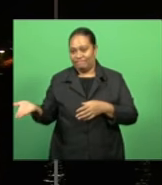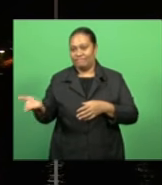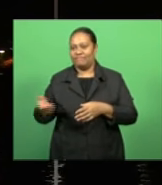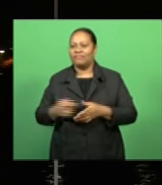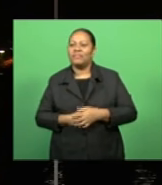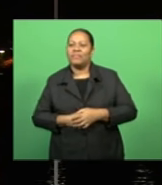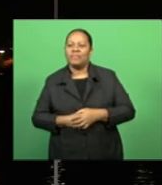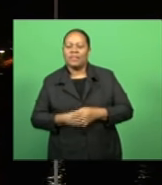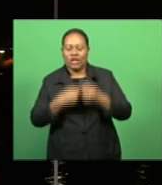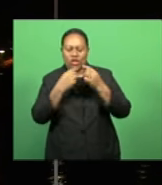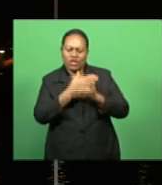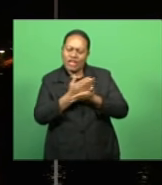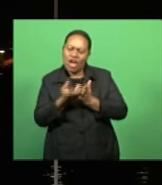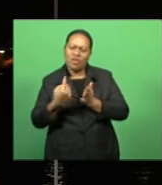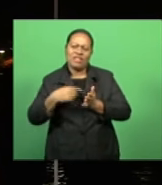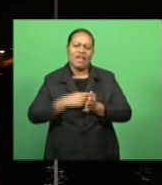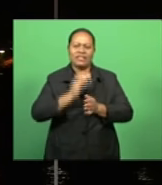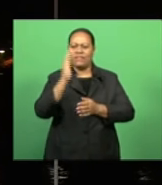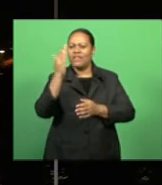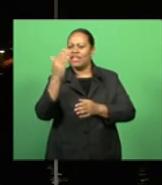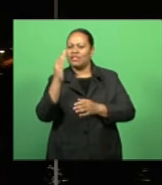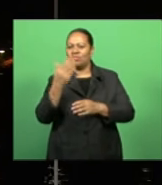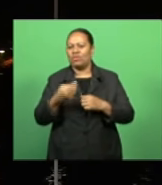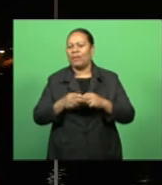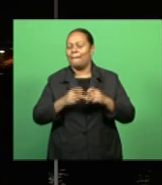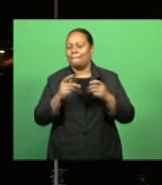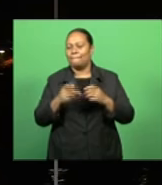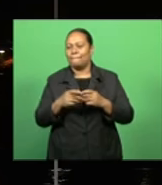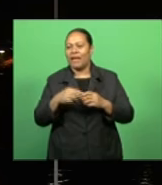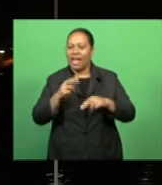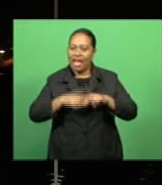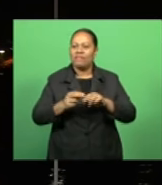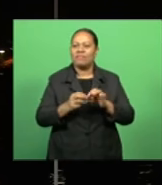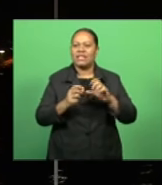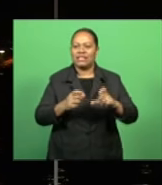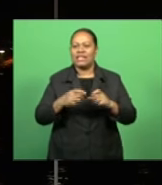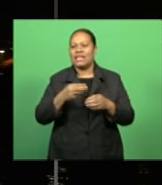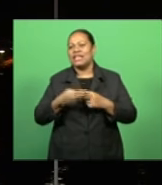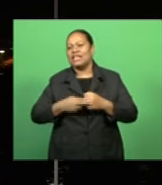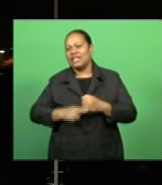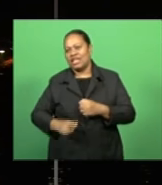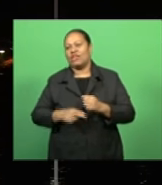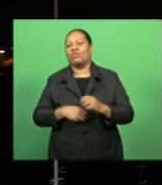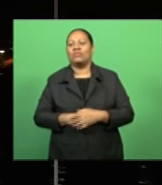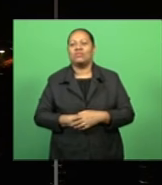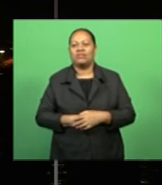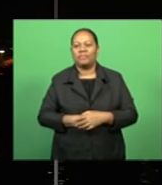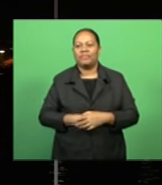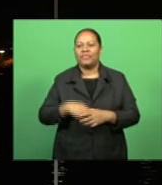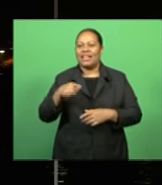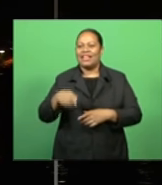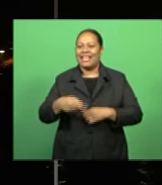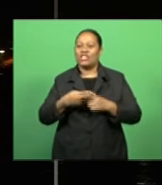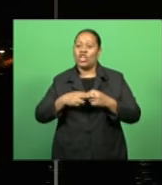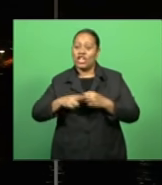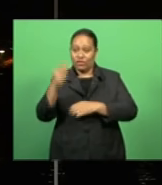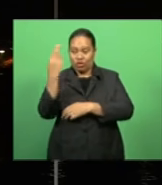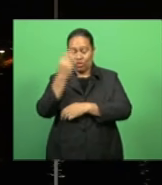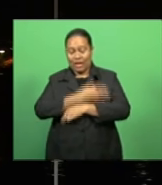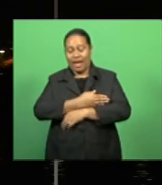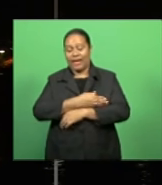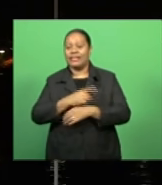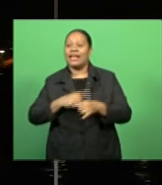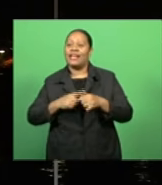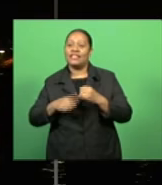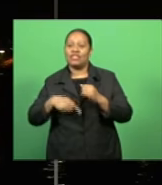fbcnews@fbc.com.fj. Share it with us via Facebook page, FBC News, and our Twitter page at FBC_news. That's your news for tonight.